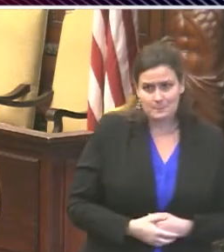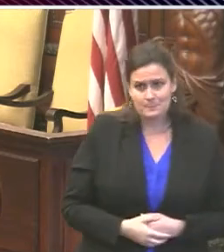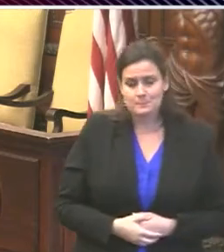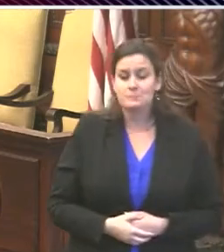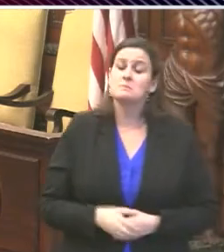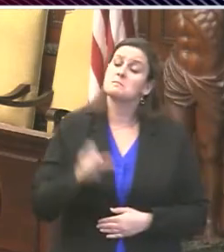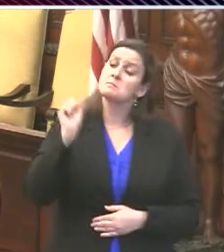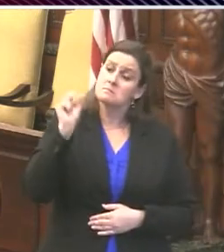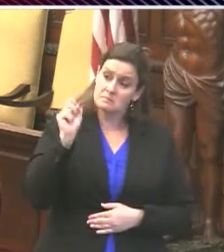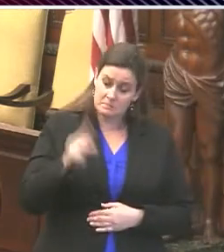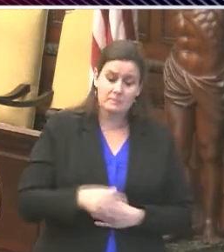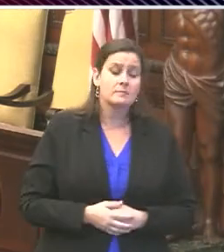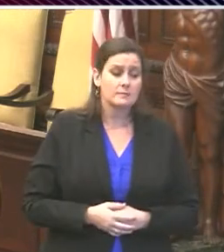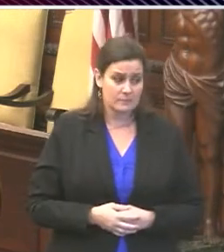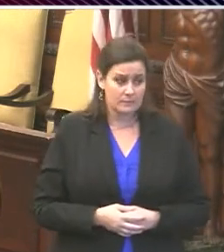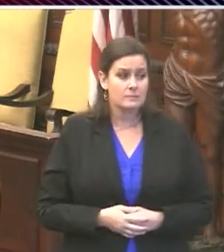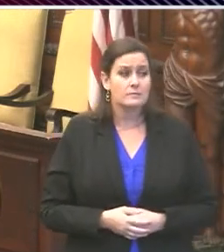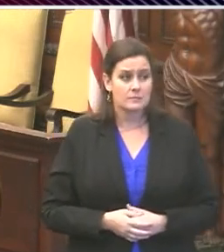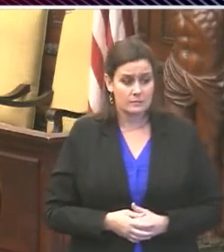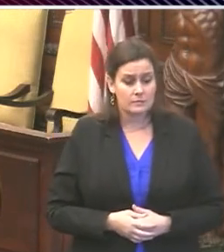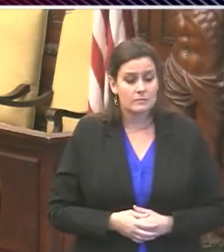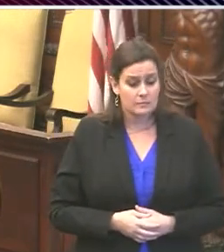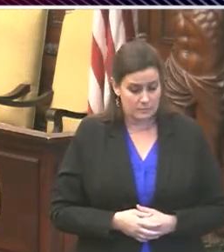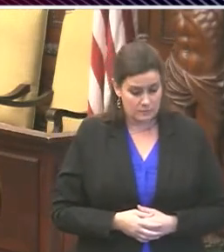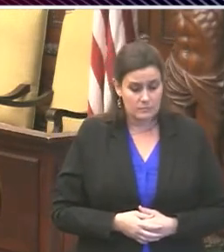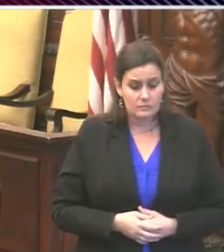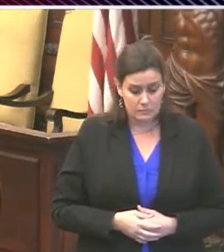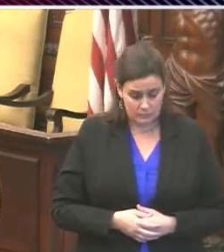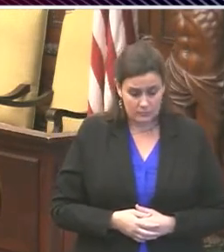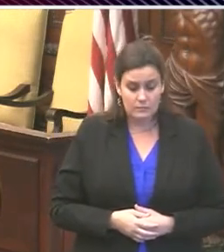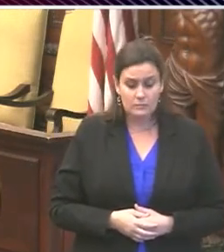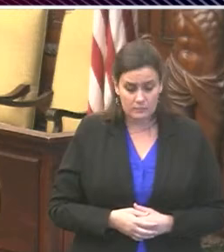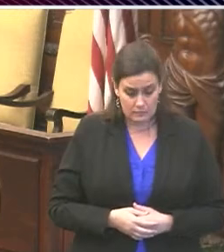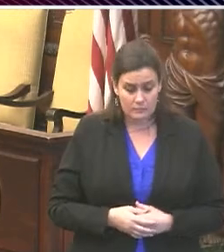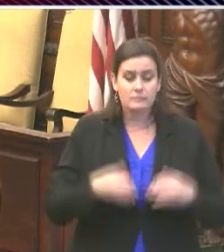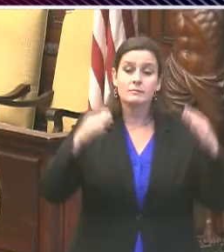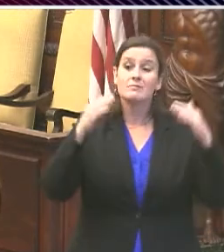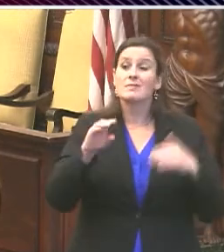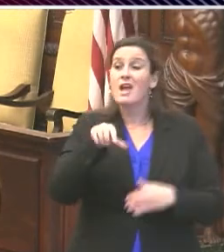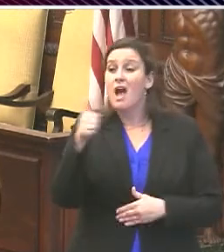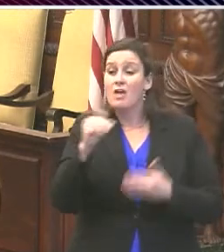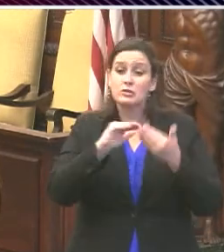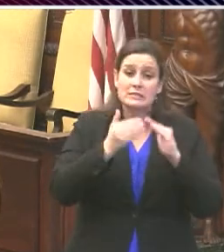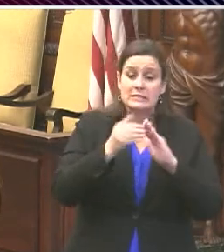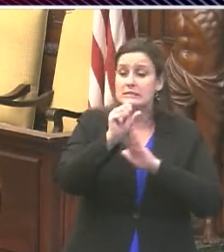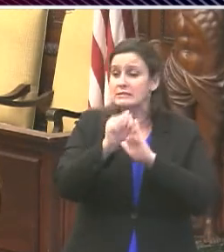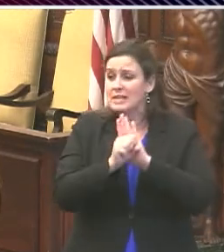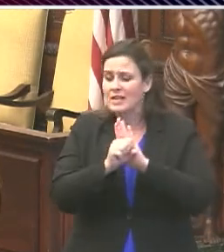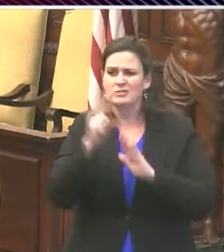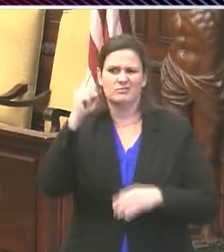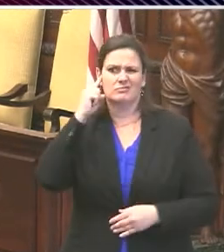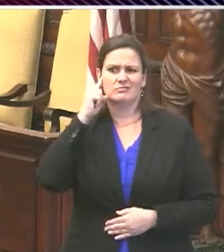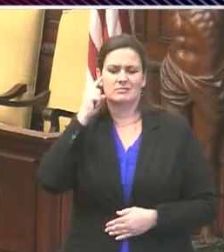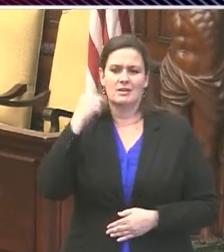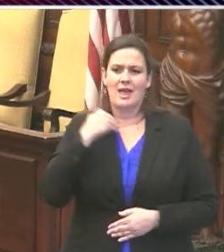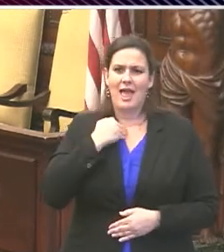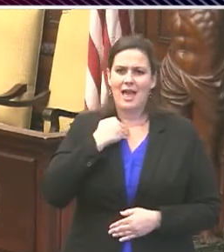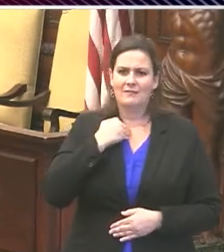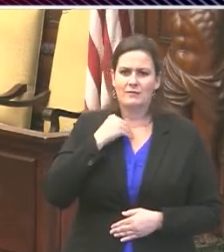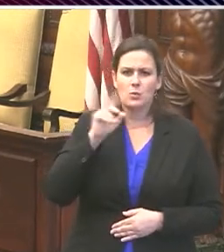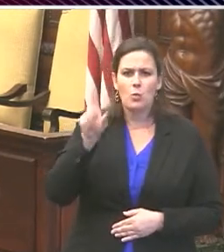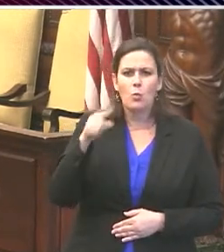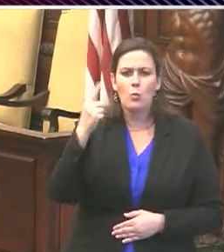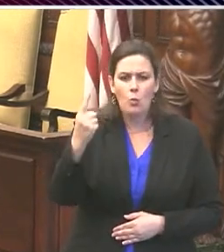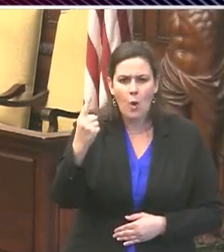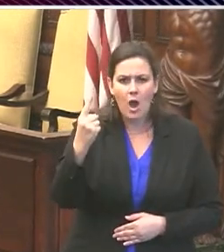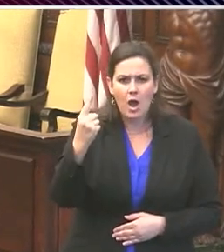Okay. And I'm wondering, I mean, in some other cities and states, we've heard of, single events that have been linked to a